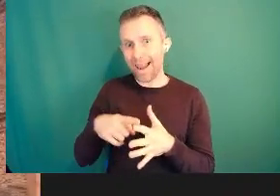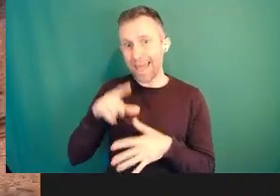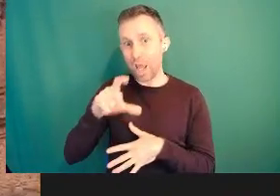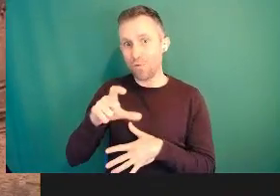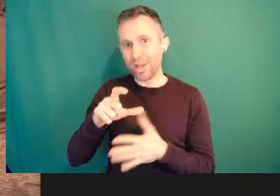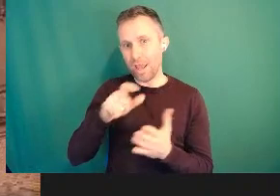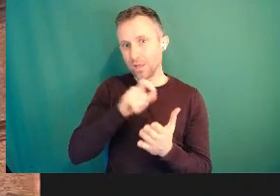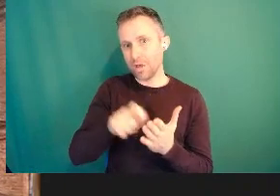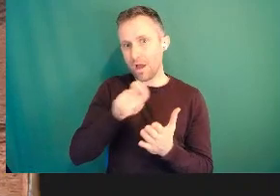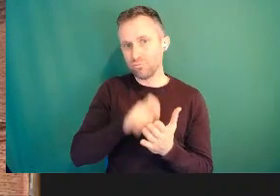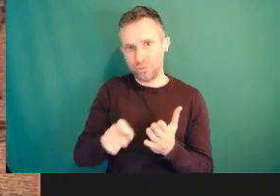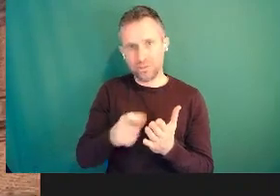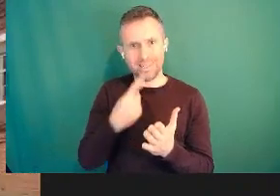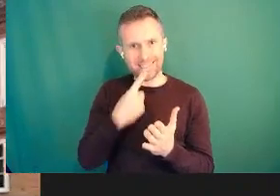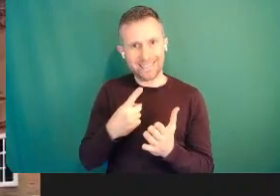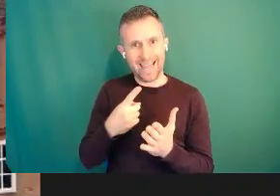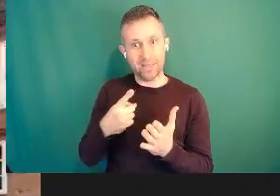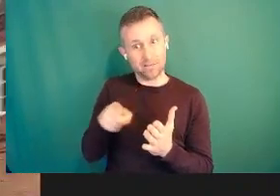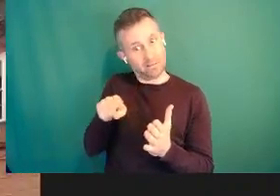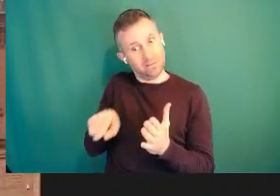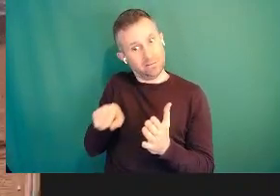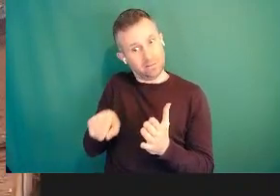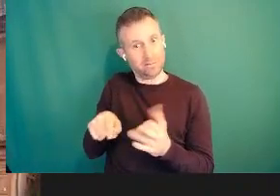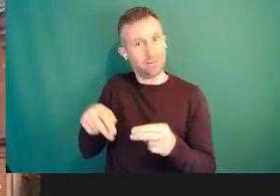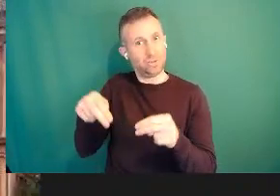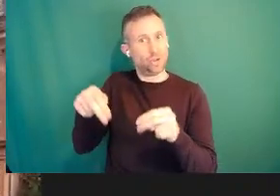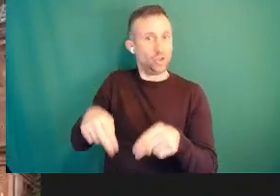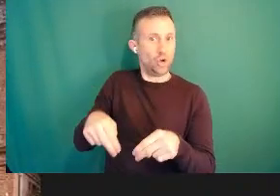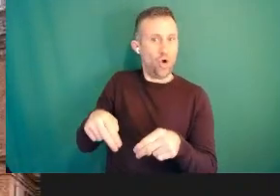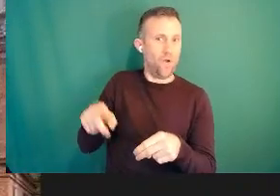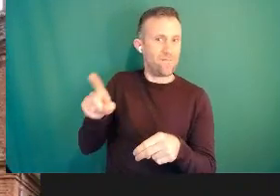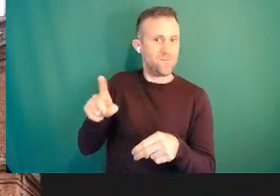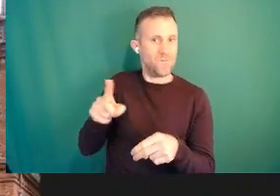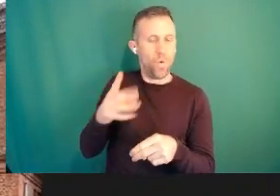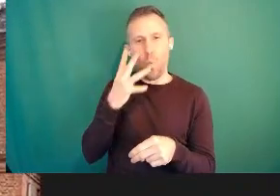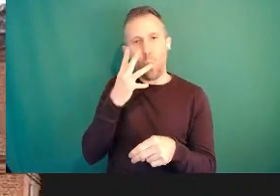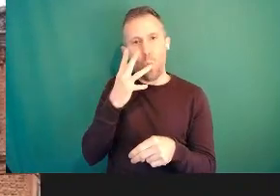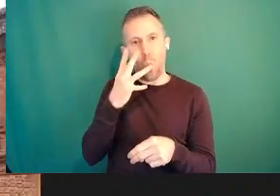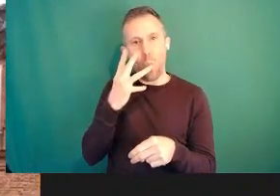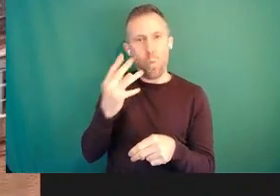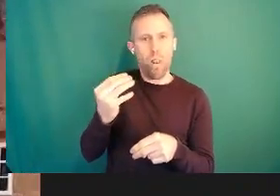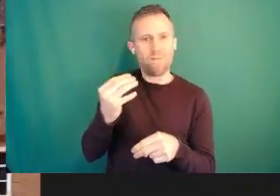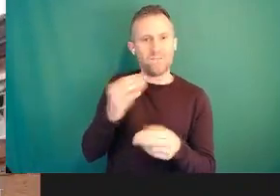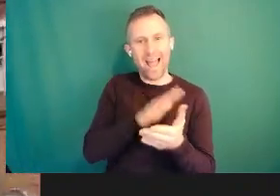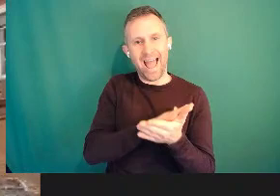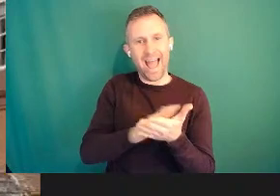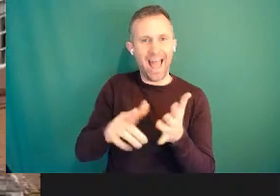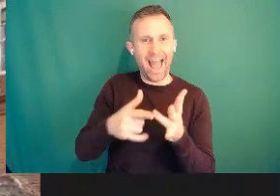very much, so they were on long chains that didn't quite meet in the middle. And when